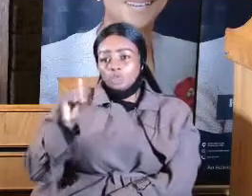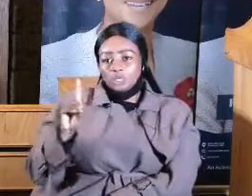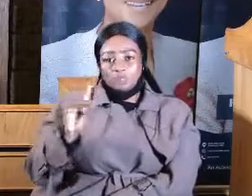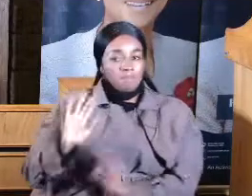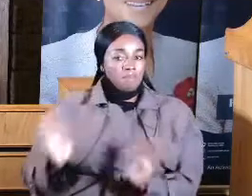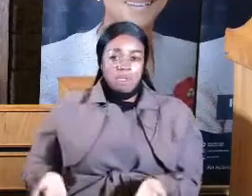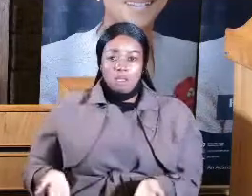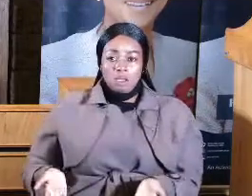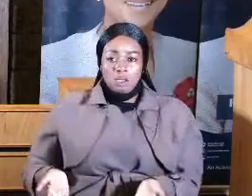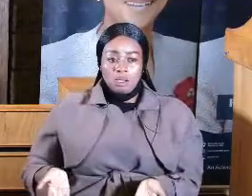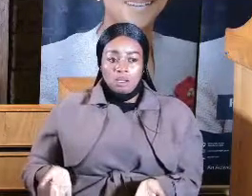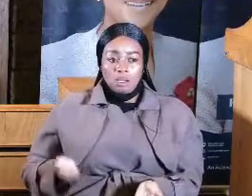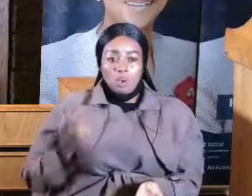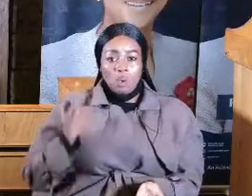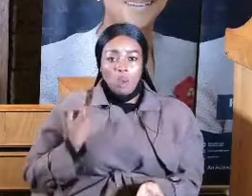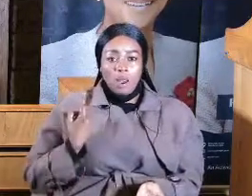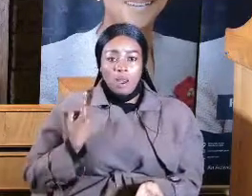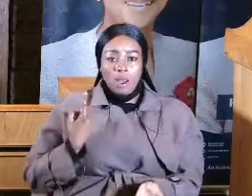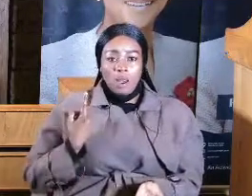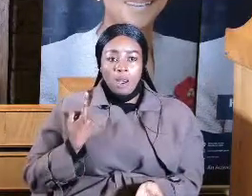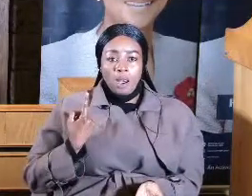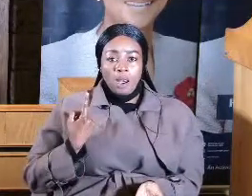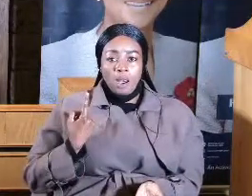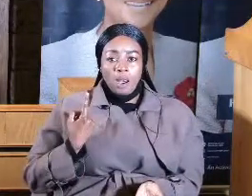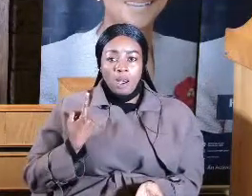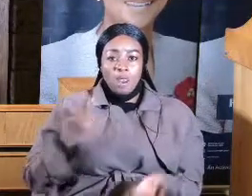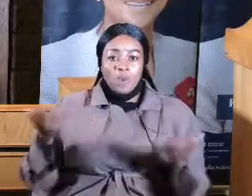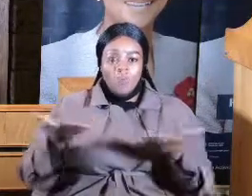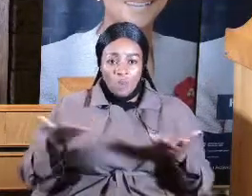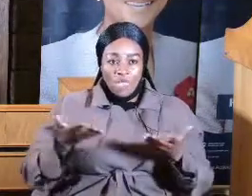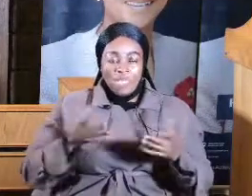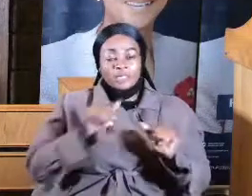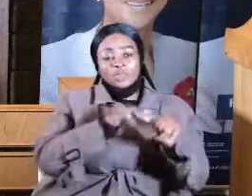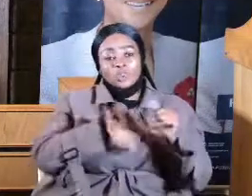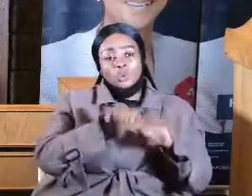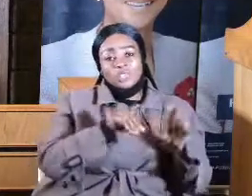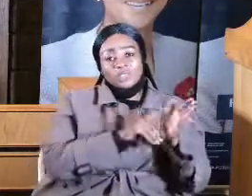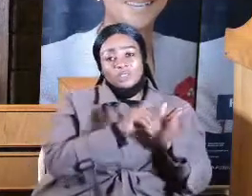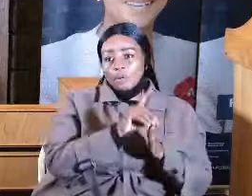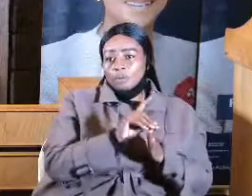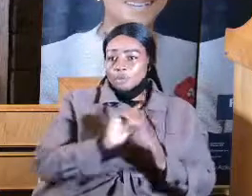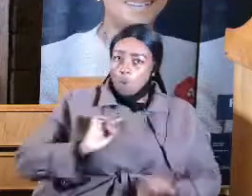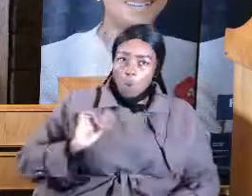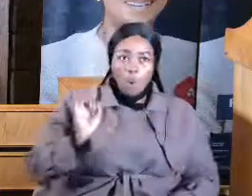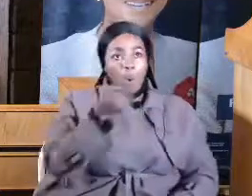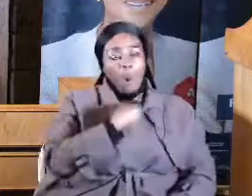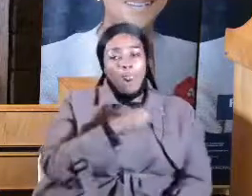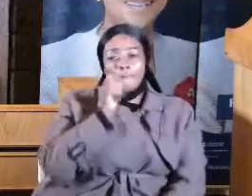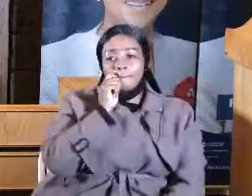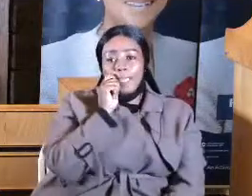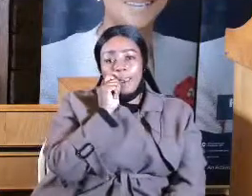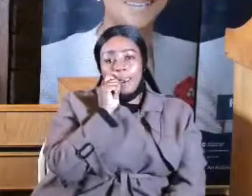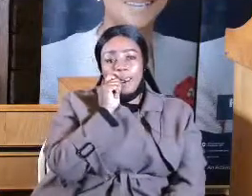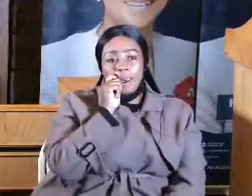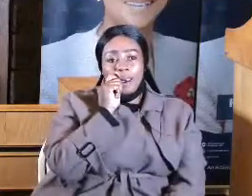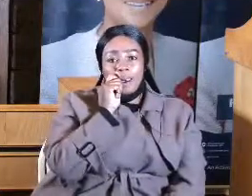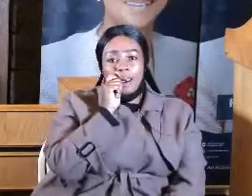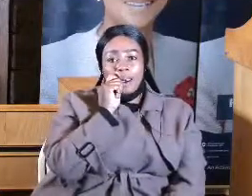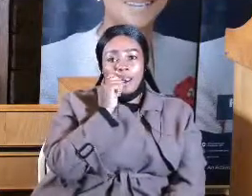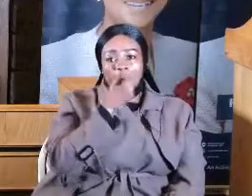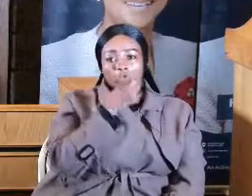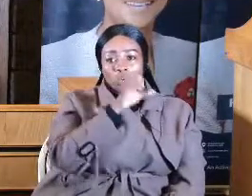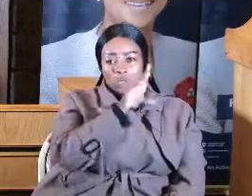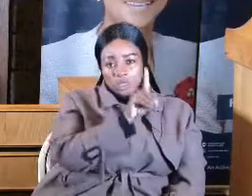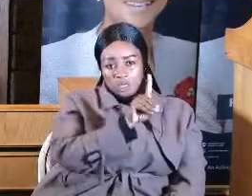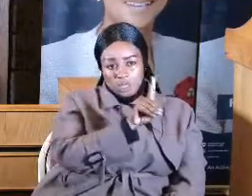State, which is based at social development. The rest are males. I'm sure